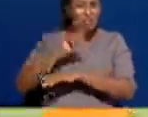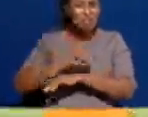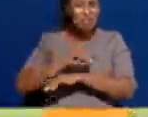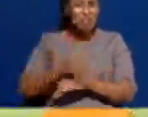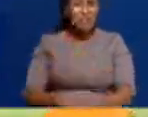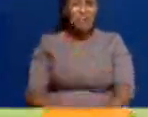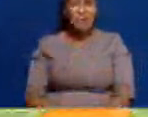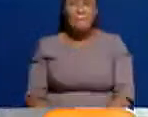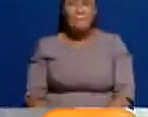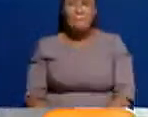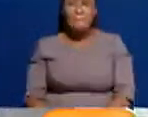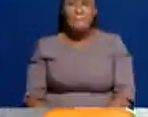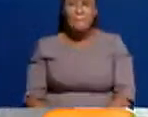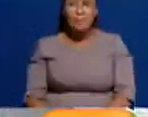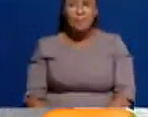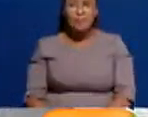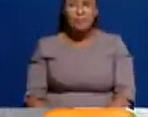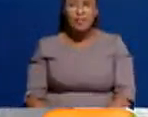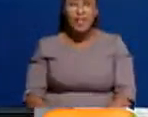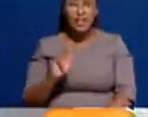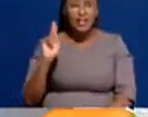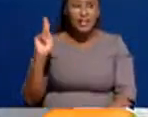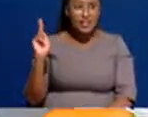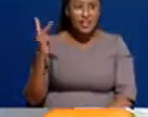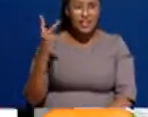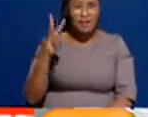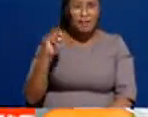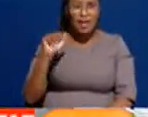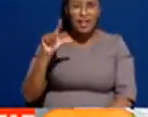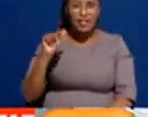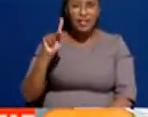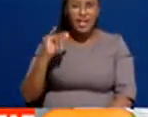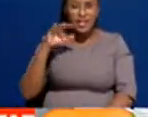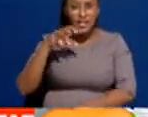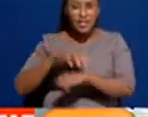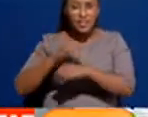Kenya's Malkia Strikers will enter the final phase of the Africa